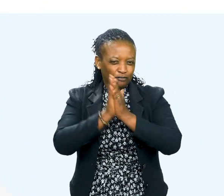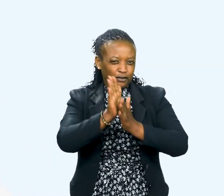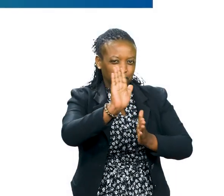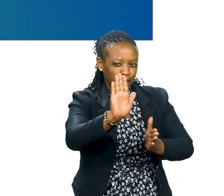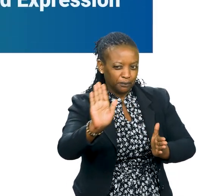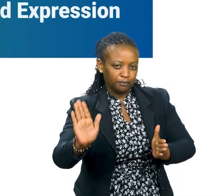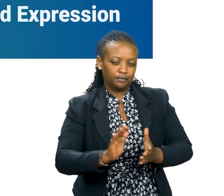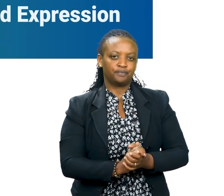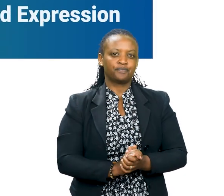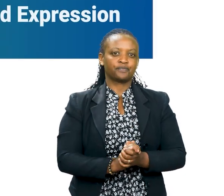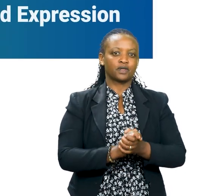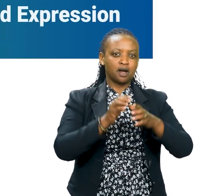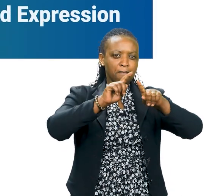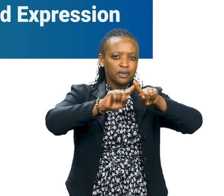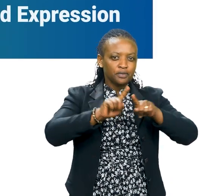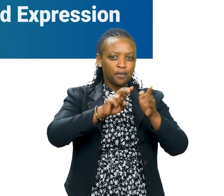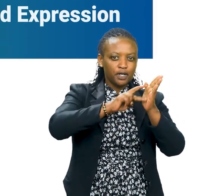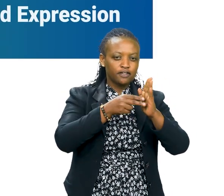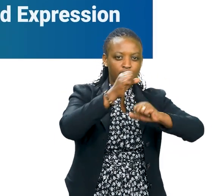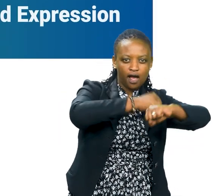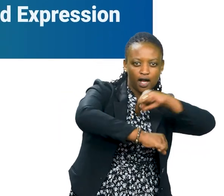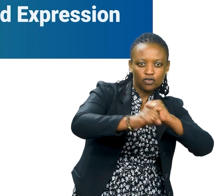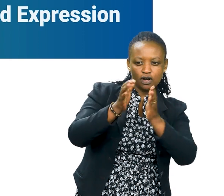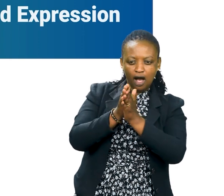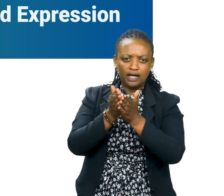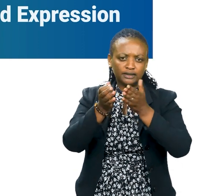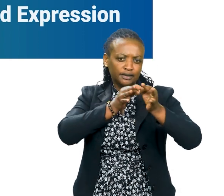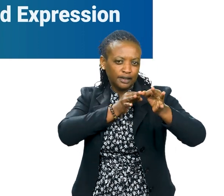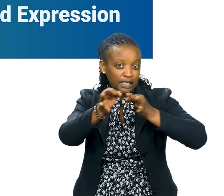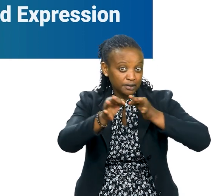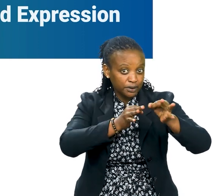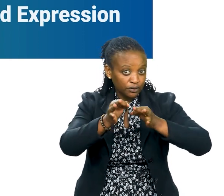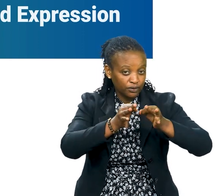motivation. Multiple means of action and expression.